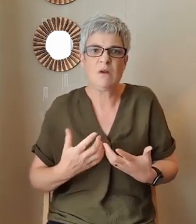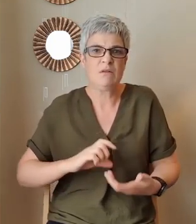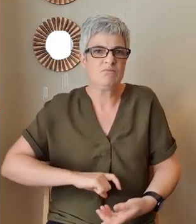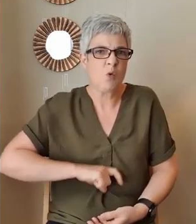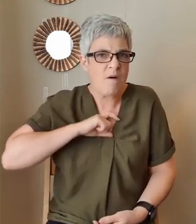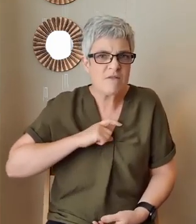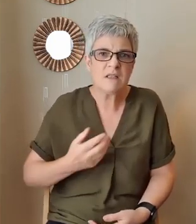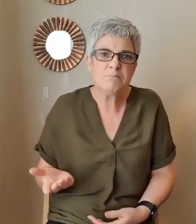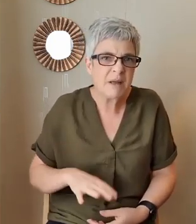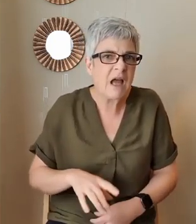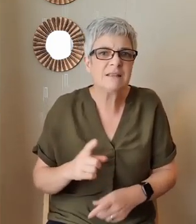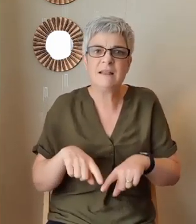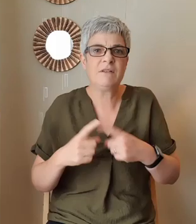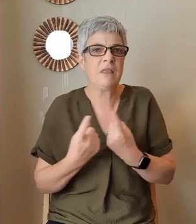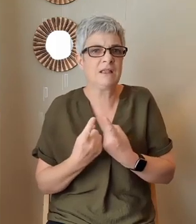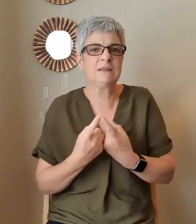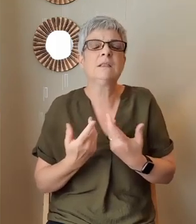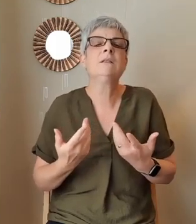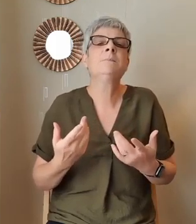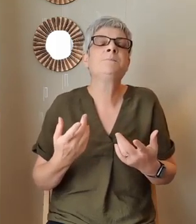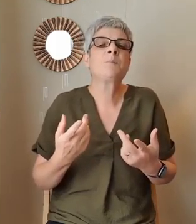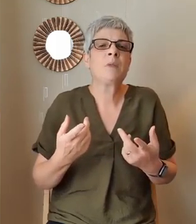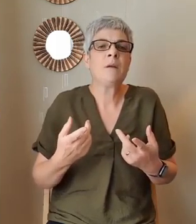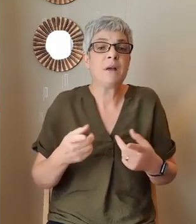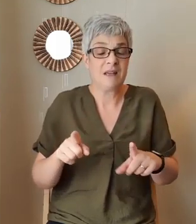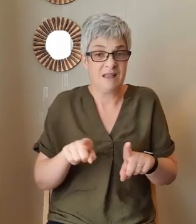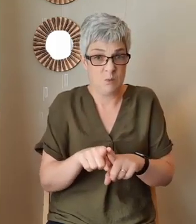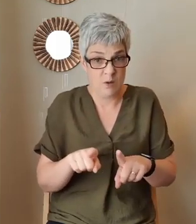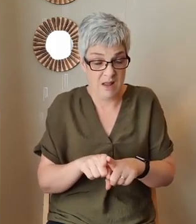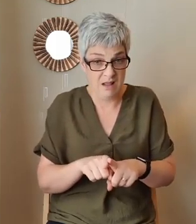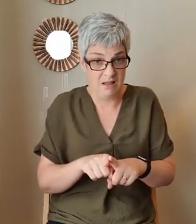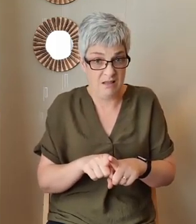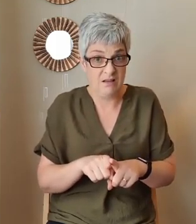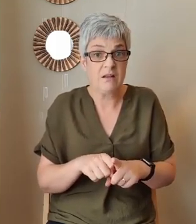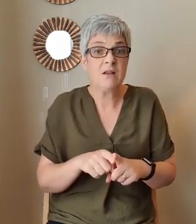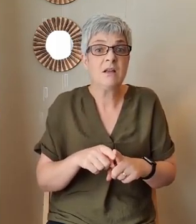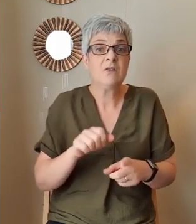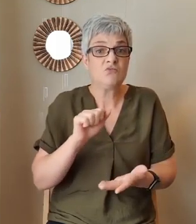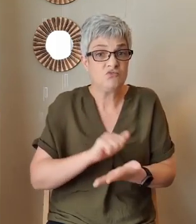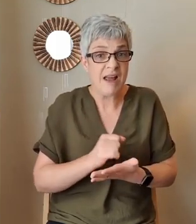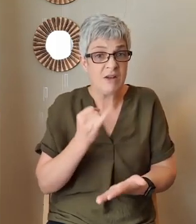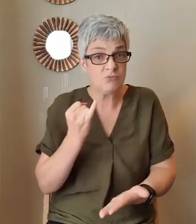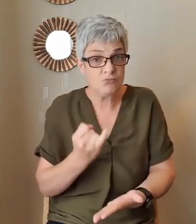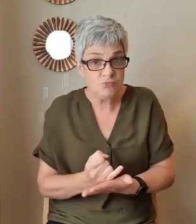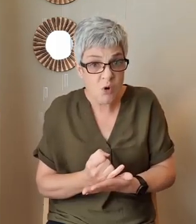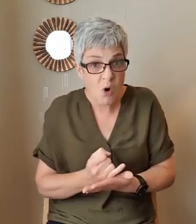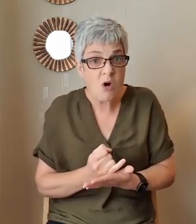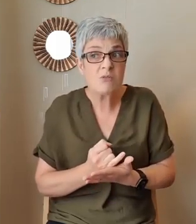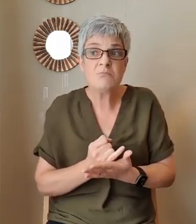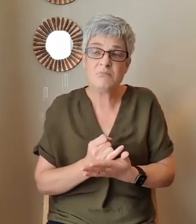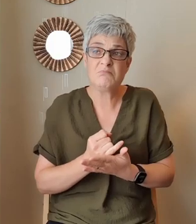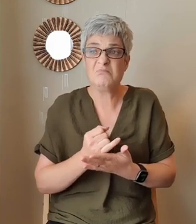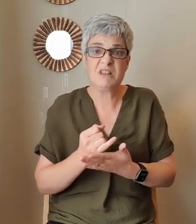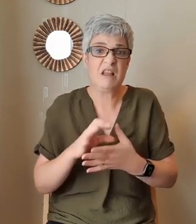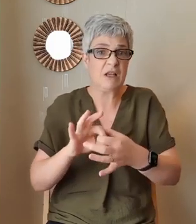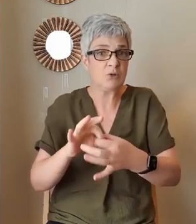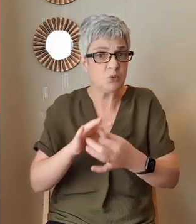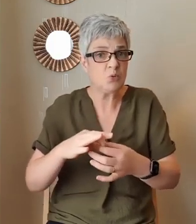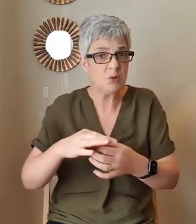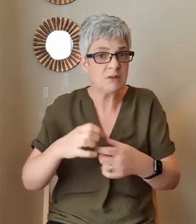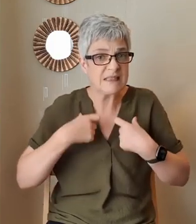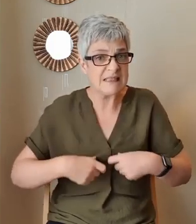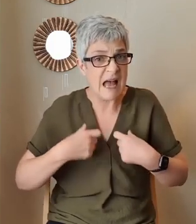on and so on. We're told, too, that right and wrong are basically constructs of society and